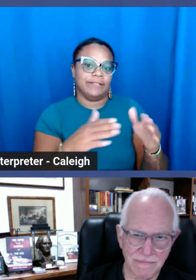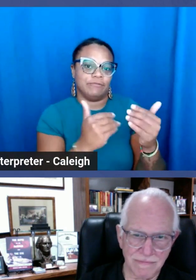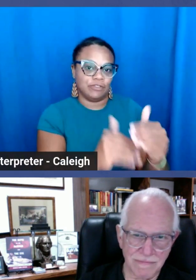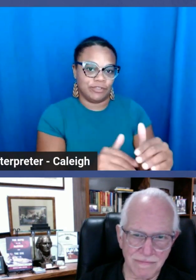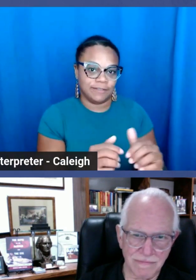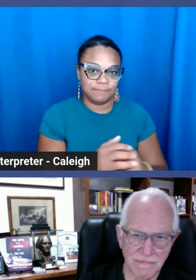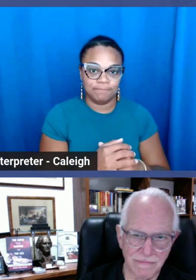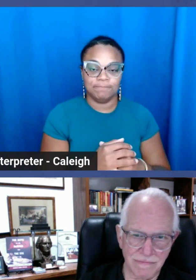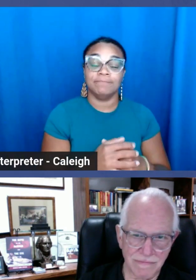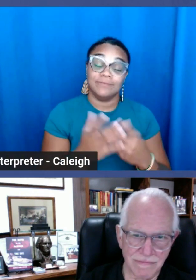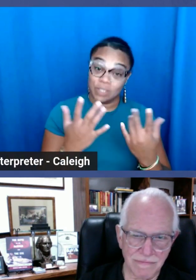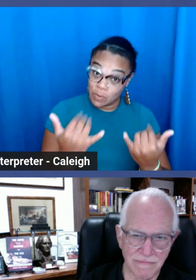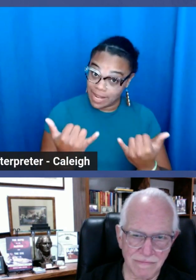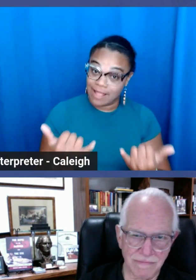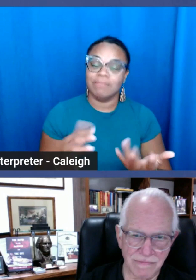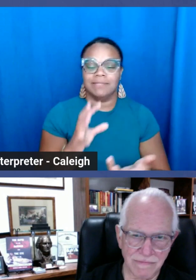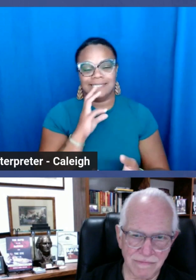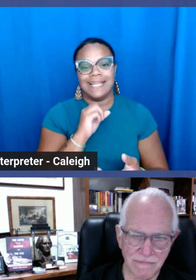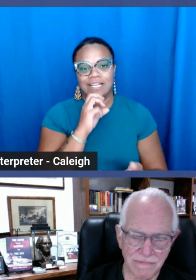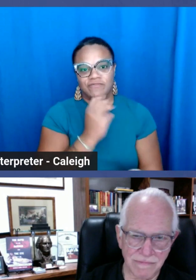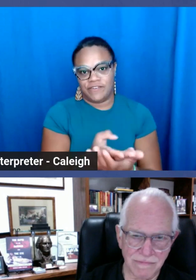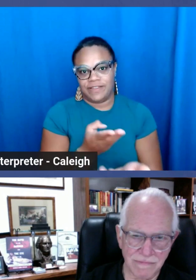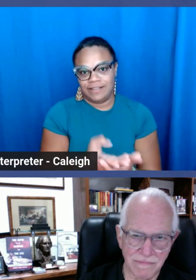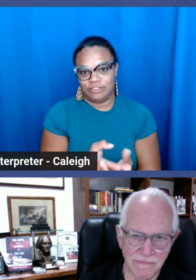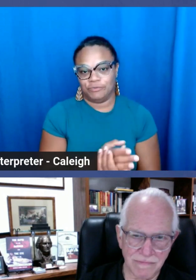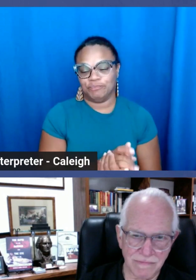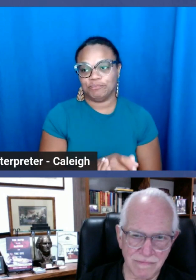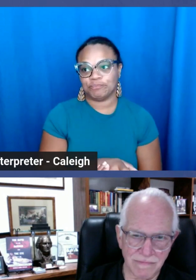So age verification, certainly